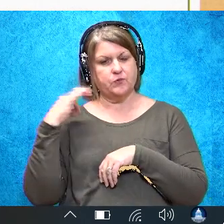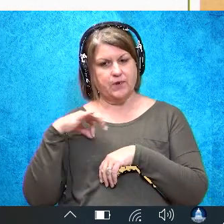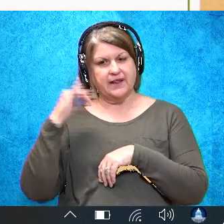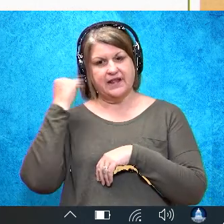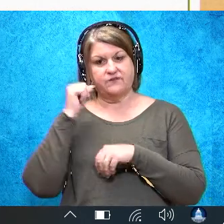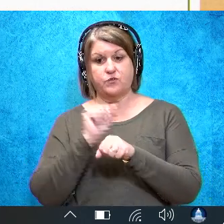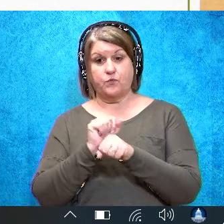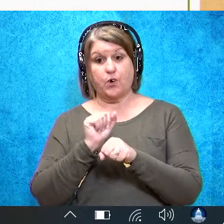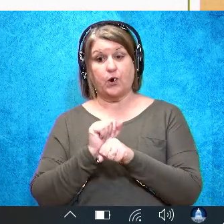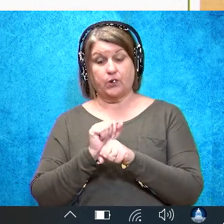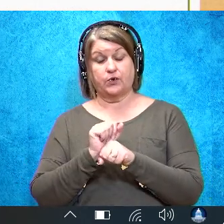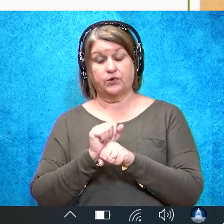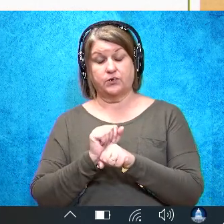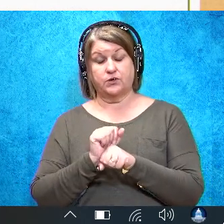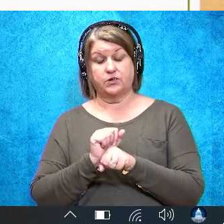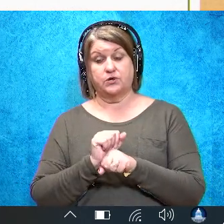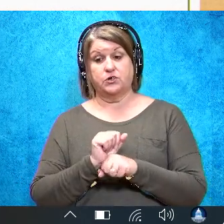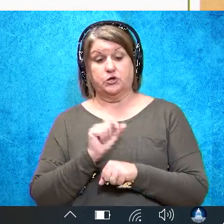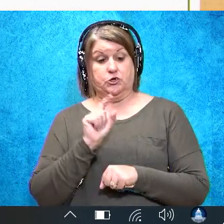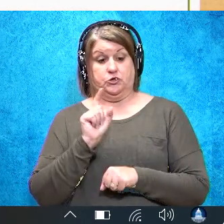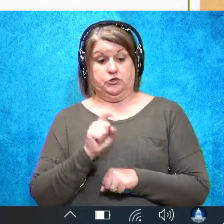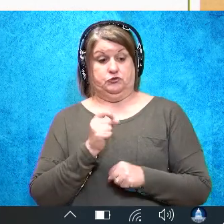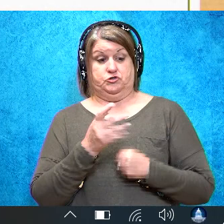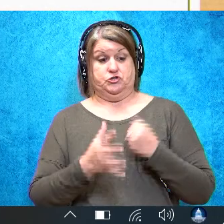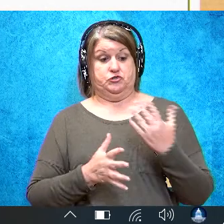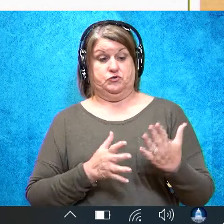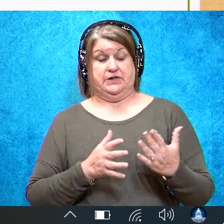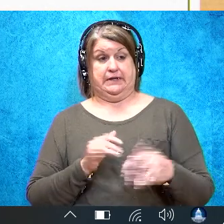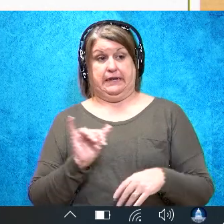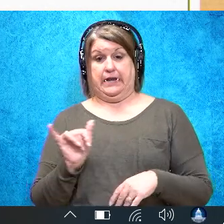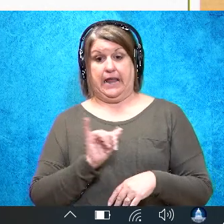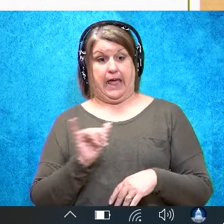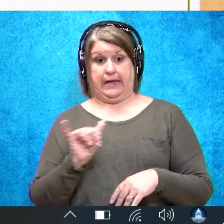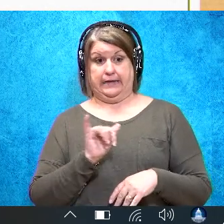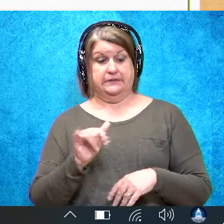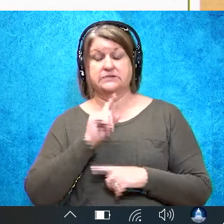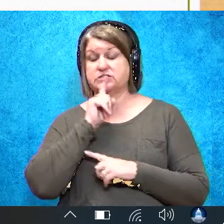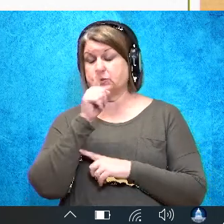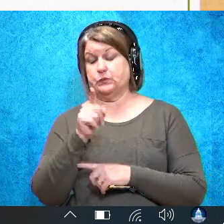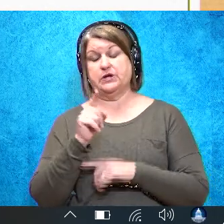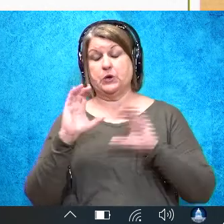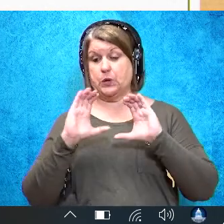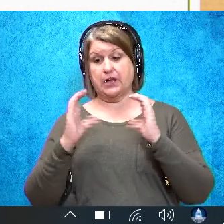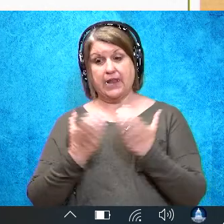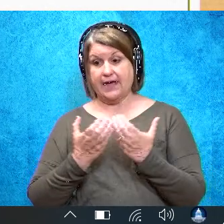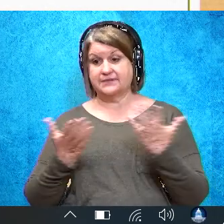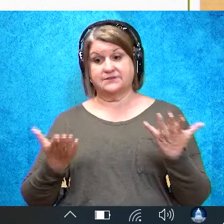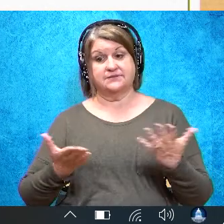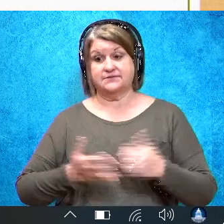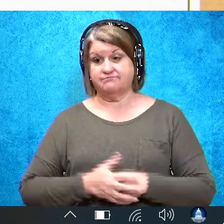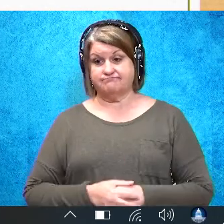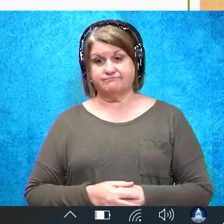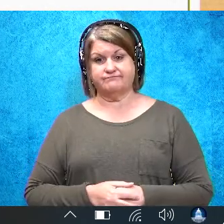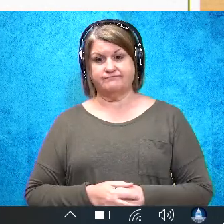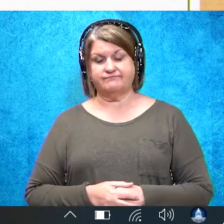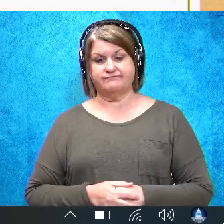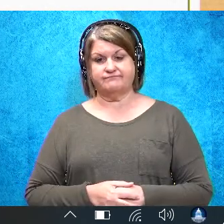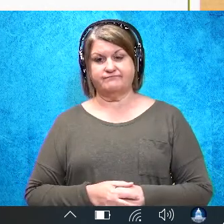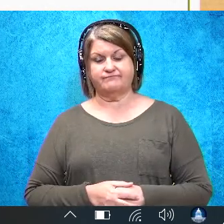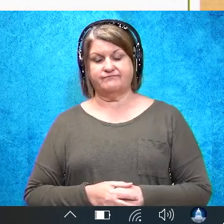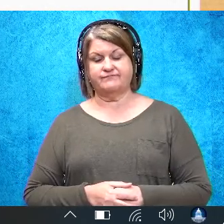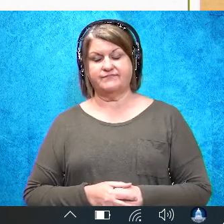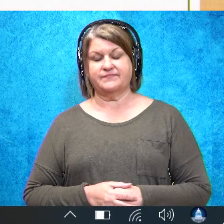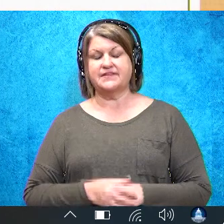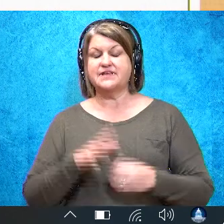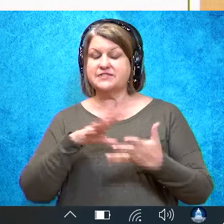should treat it as though it is a face-to-face class. All right. So students,